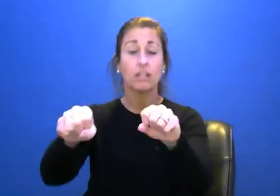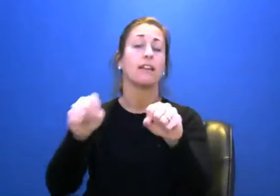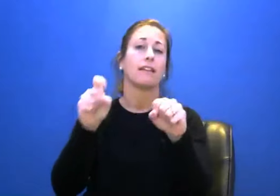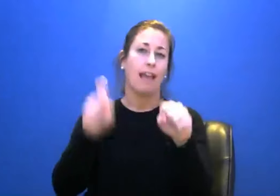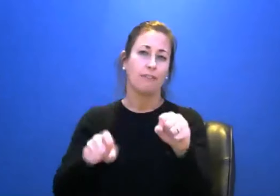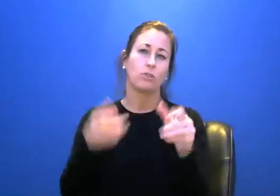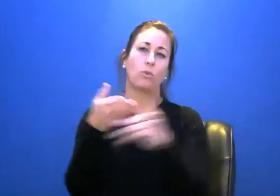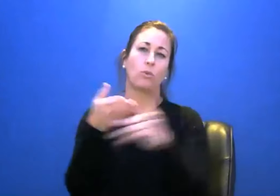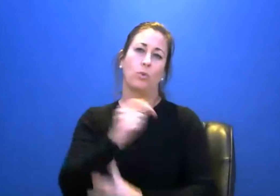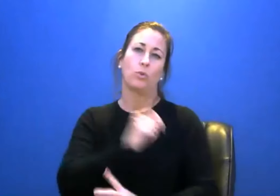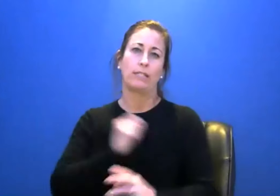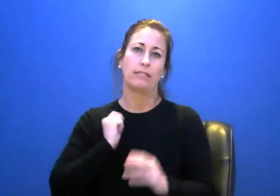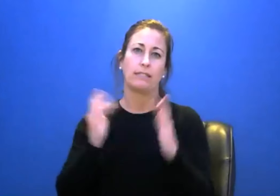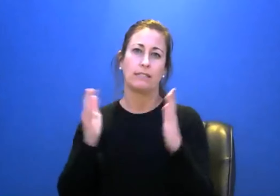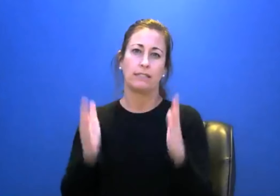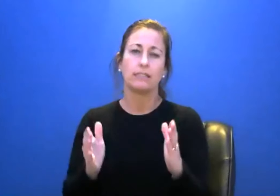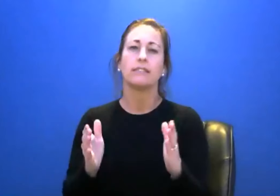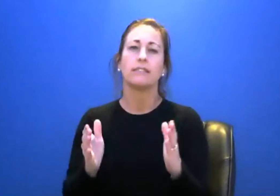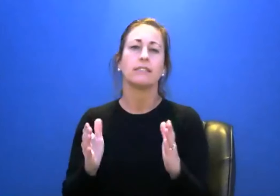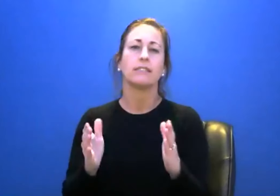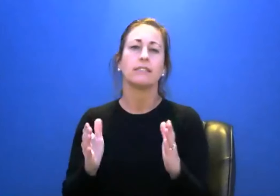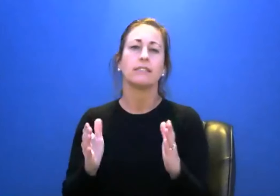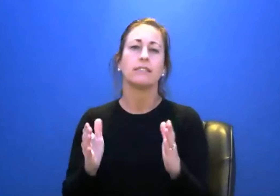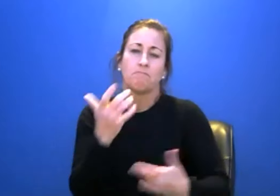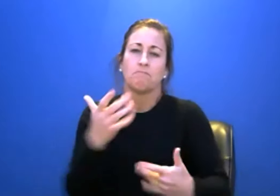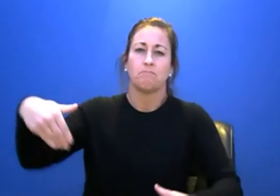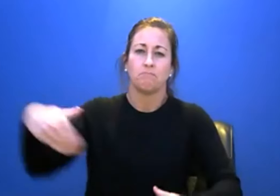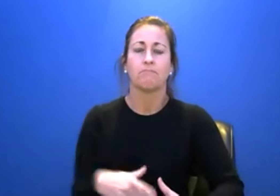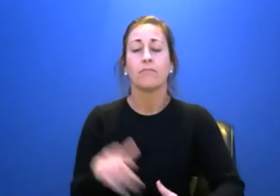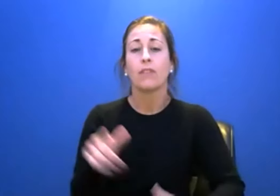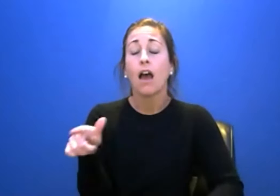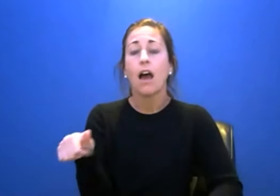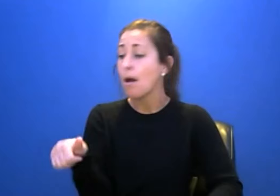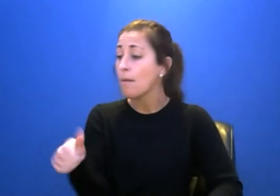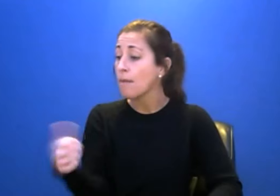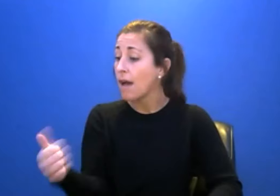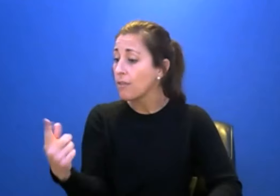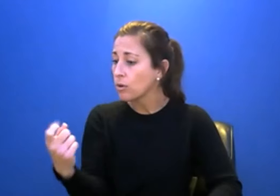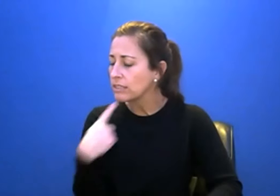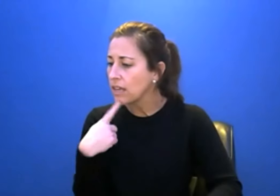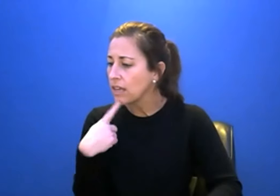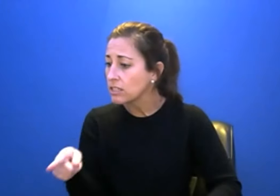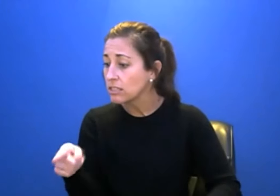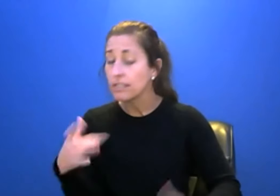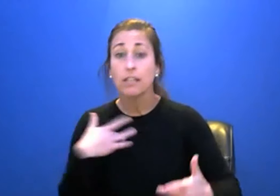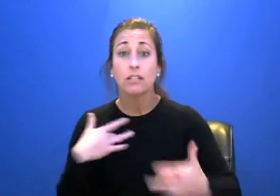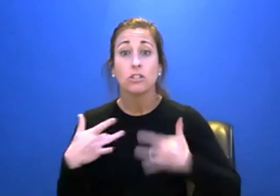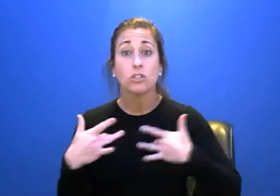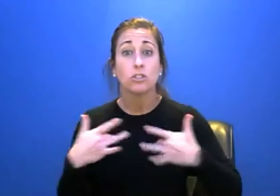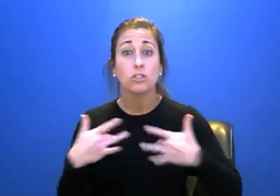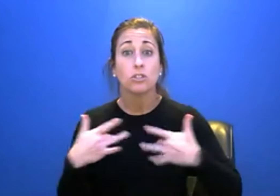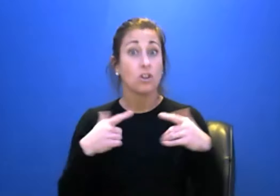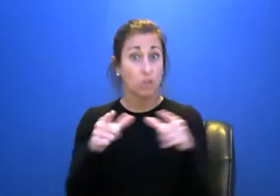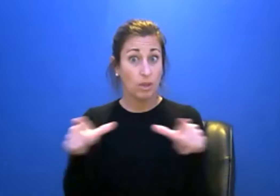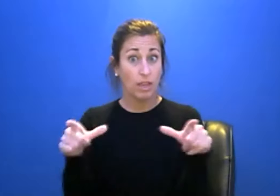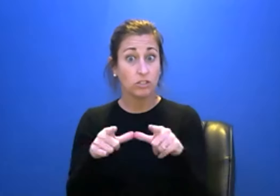trustees. There's another question. Are you concerned on the location, as that seems to